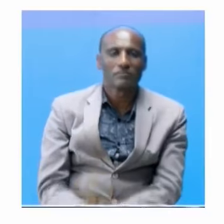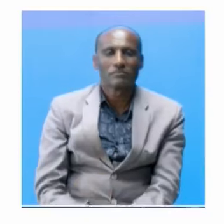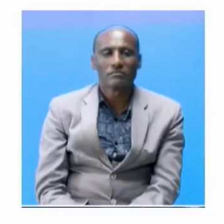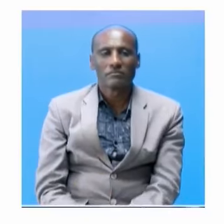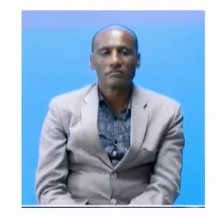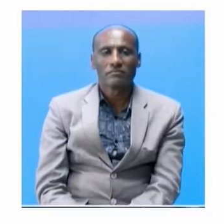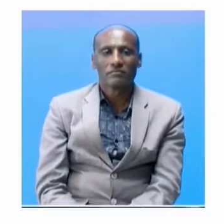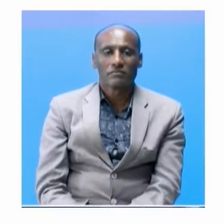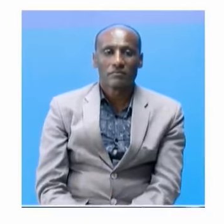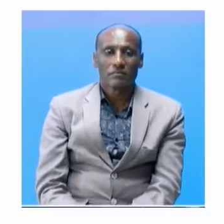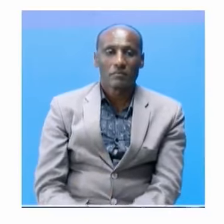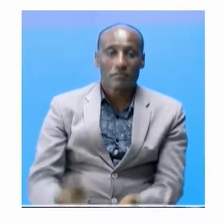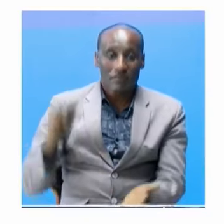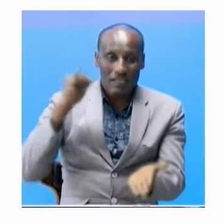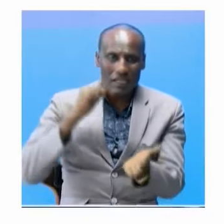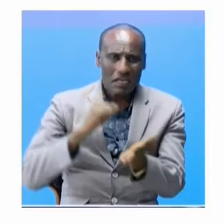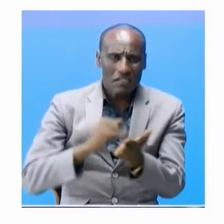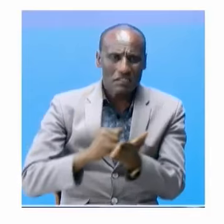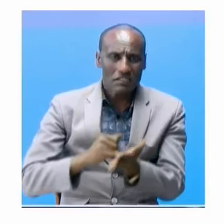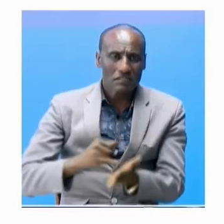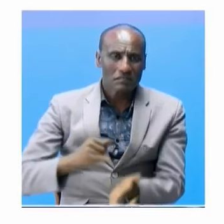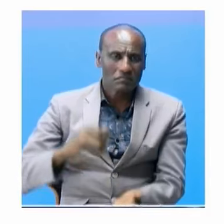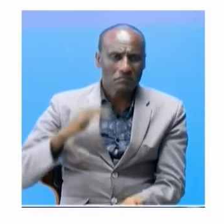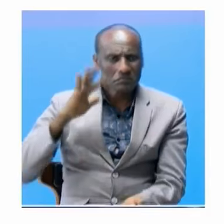It could be